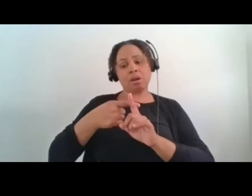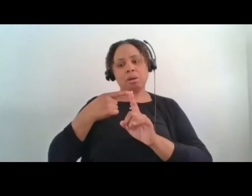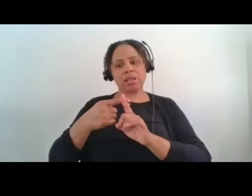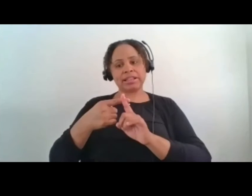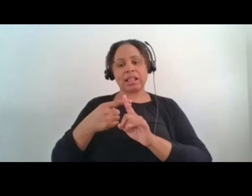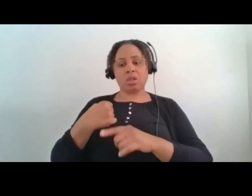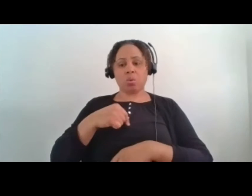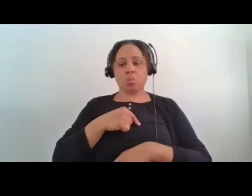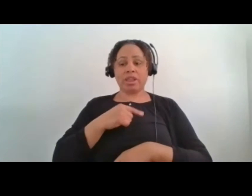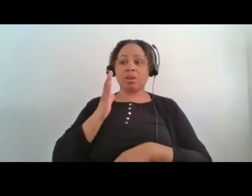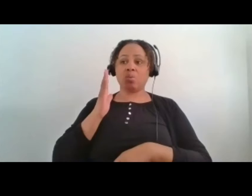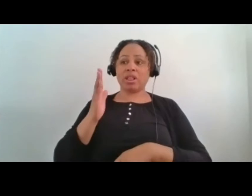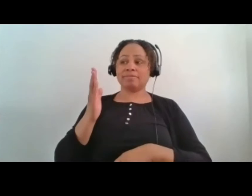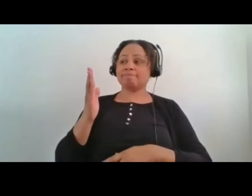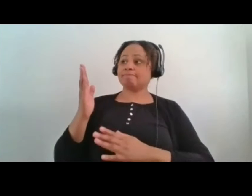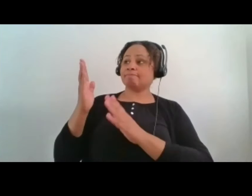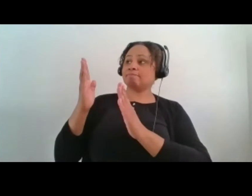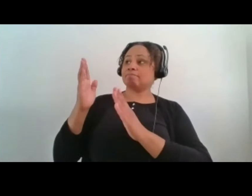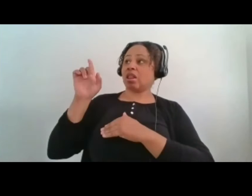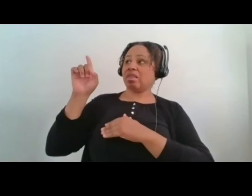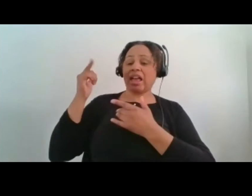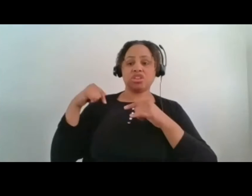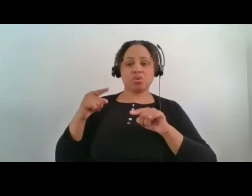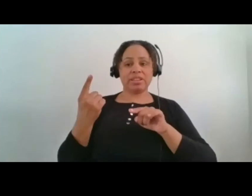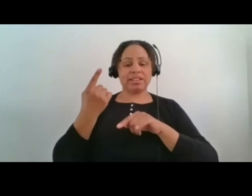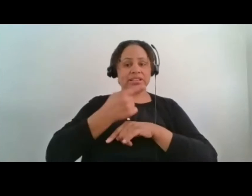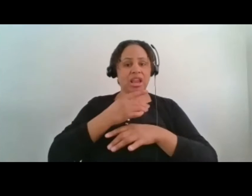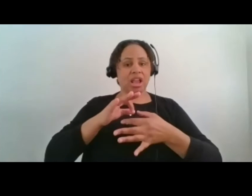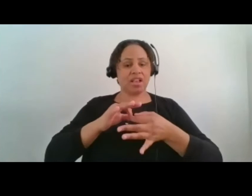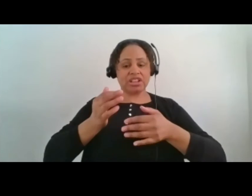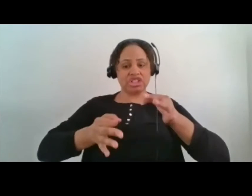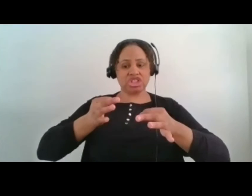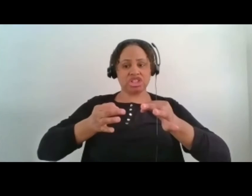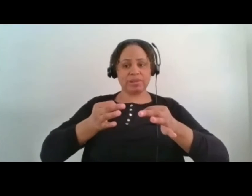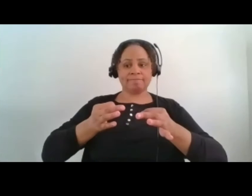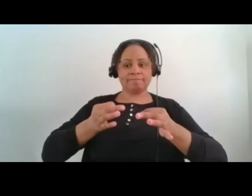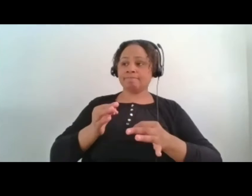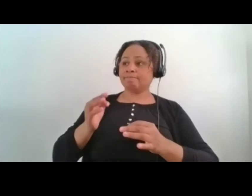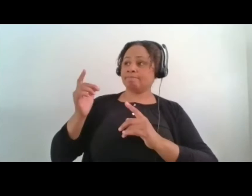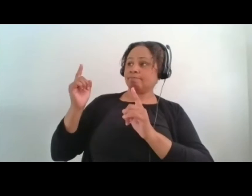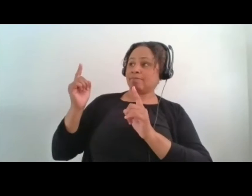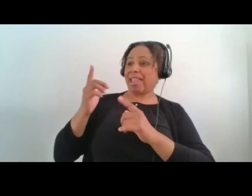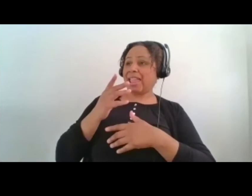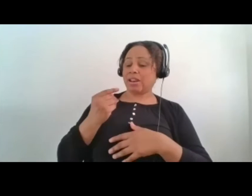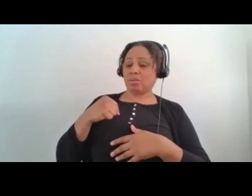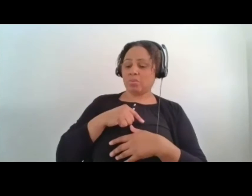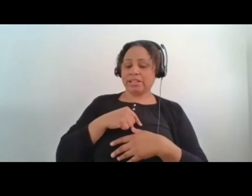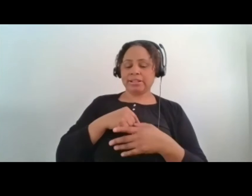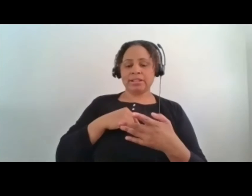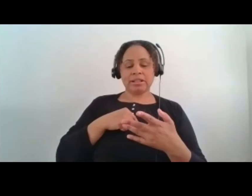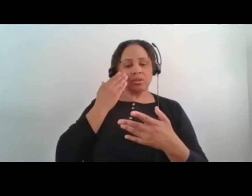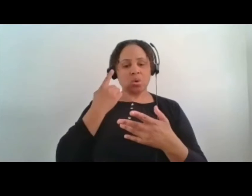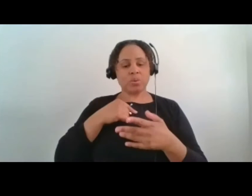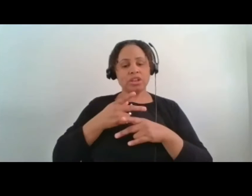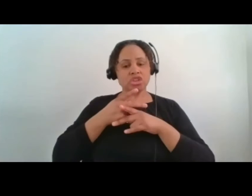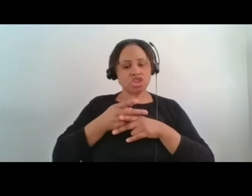Allah subhanahu wa ta'ala and we say, that we took care of what Allah subhanahu wa ta'ala gave us, and we are rewarded with